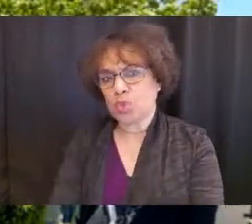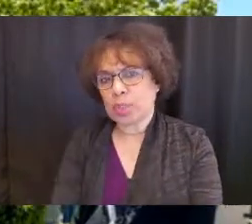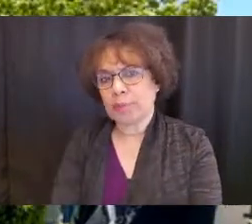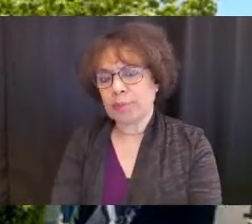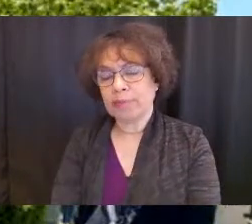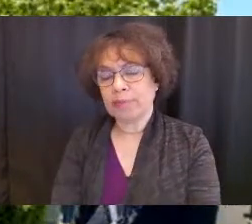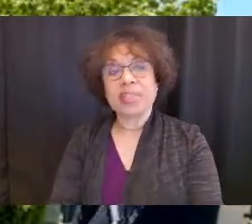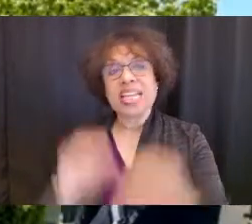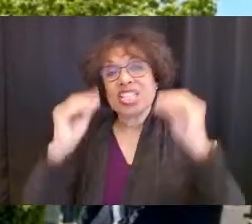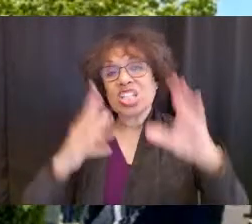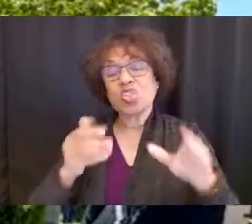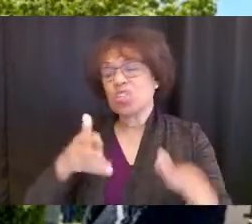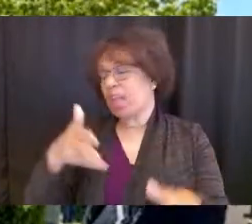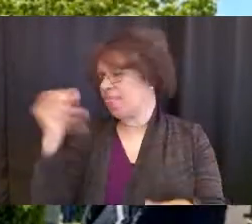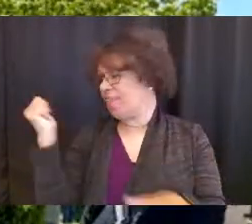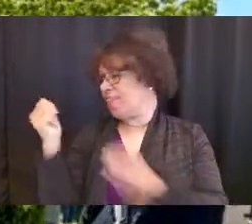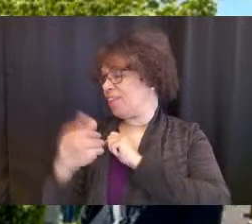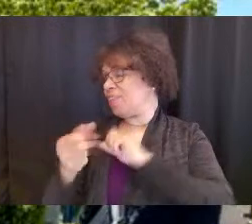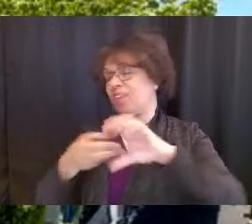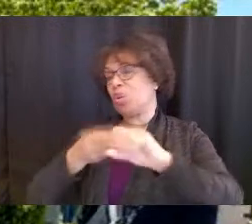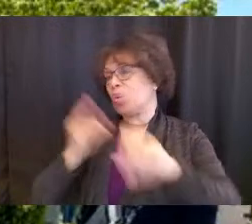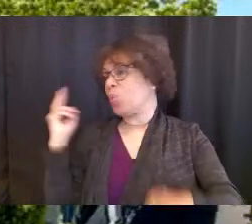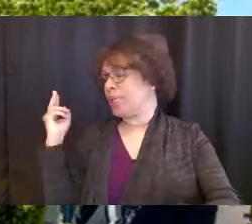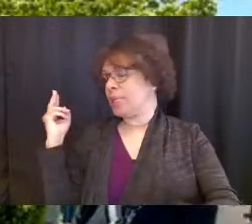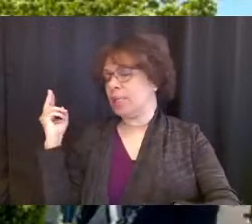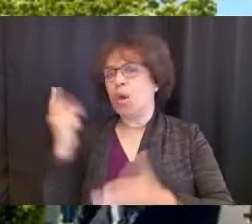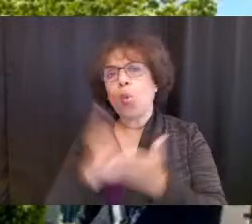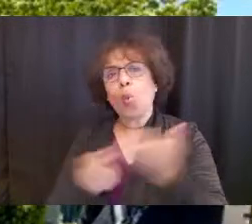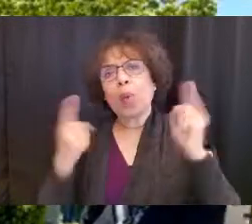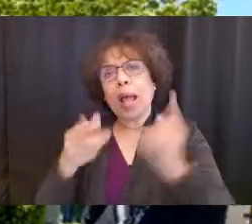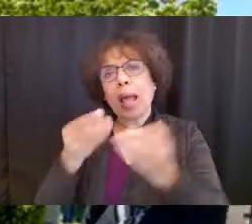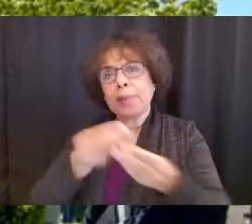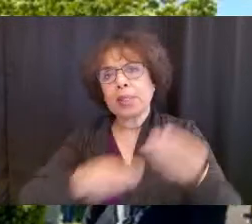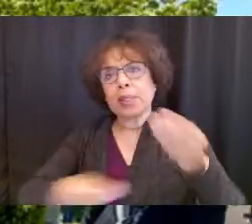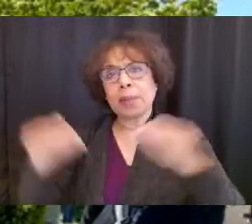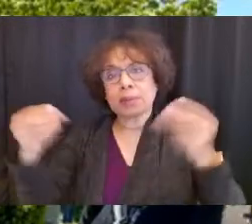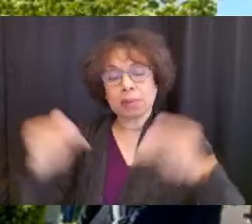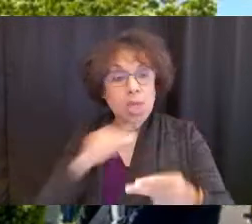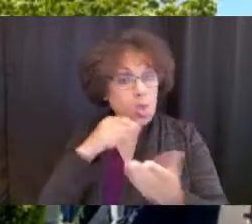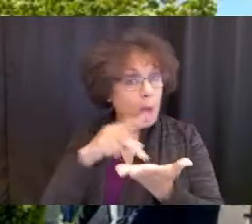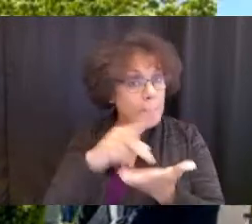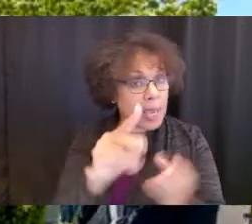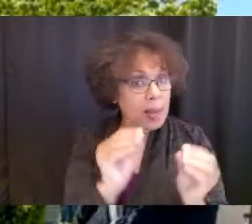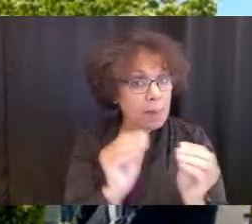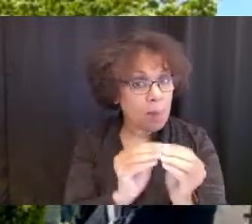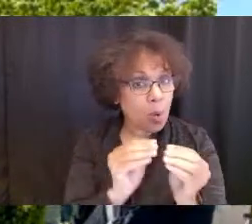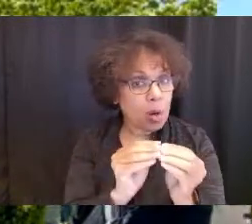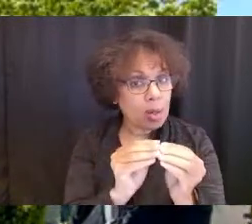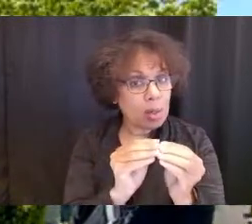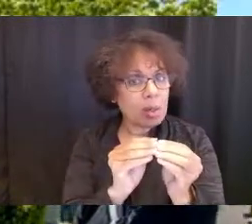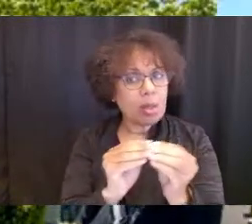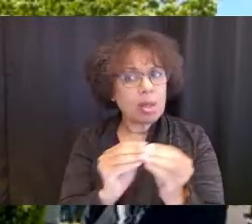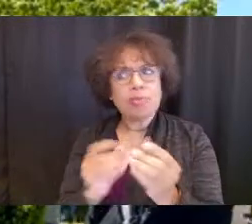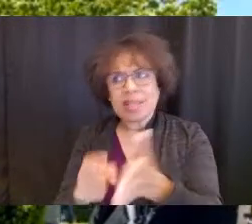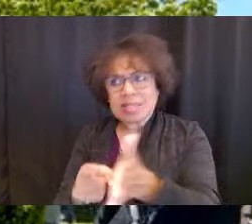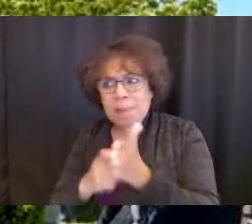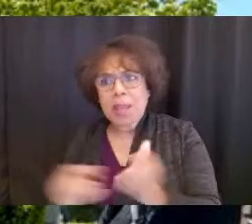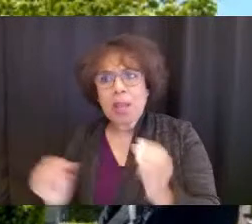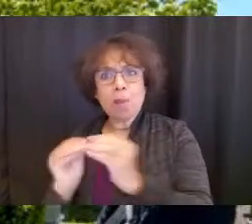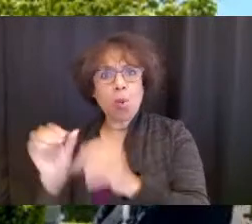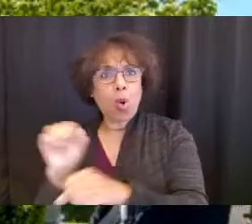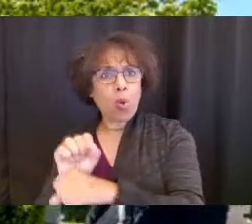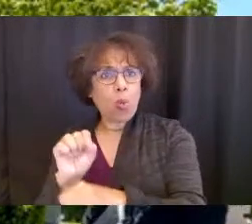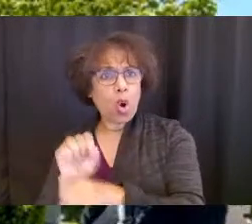droves now, what's going to happen with these budget cuts? You're not going to pay them more money with less money. You're not going to give them